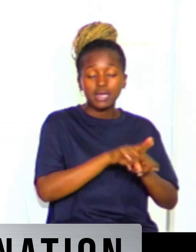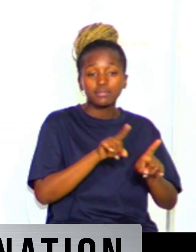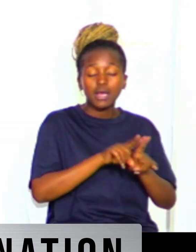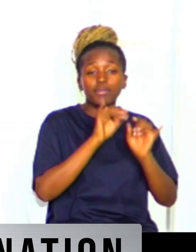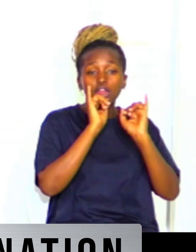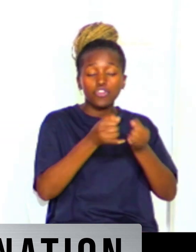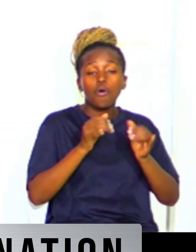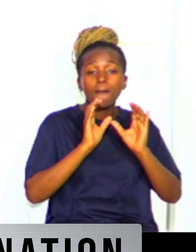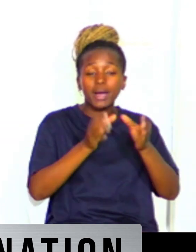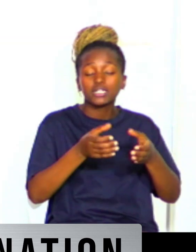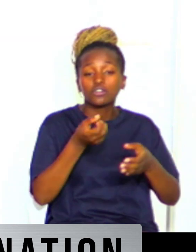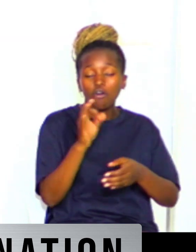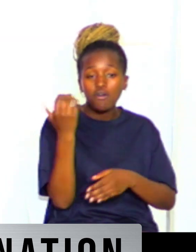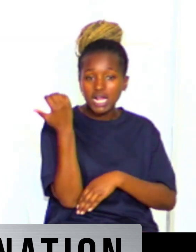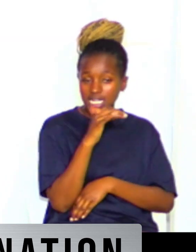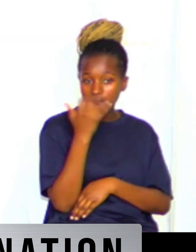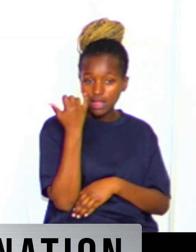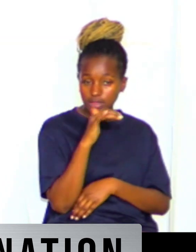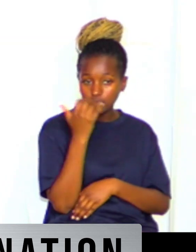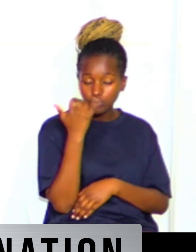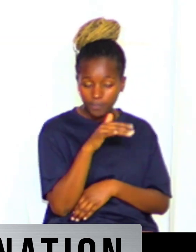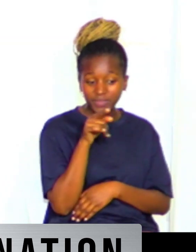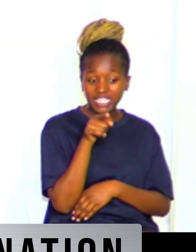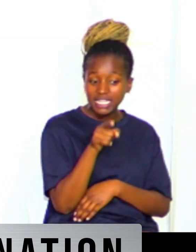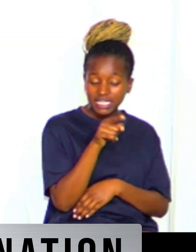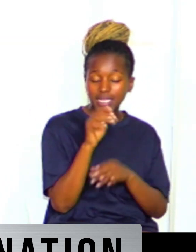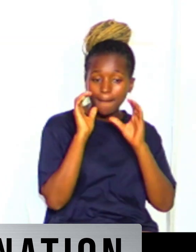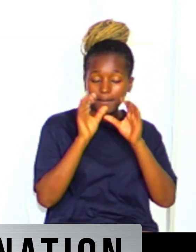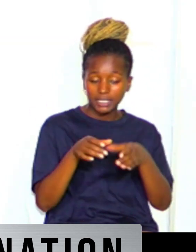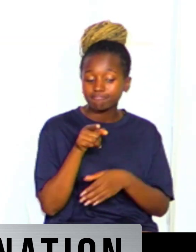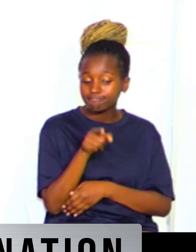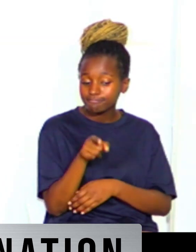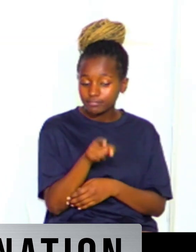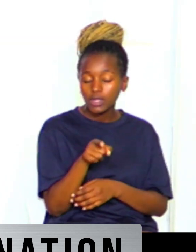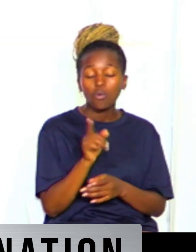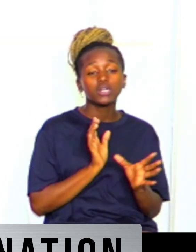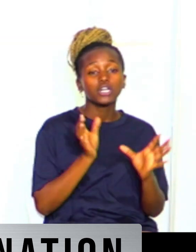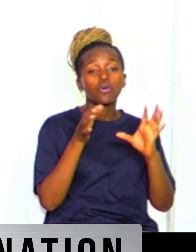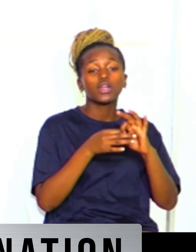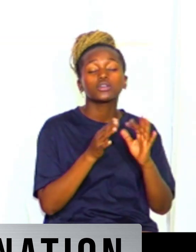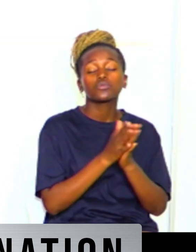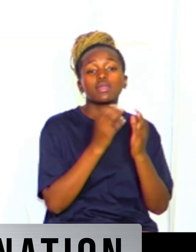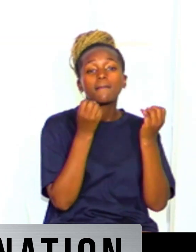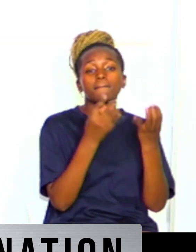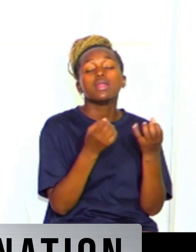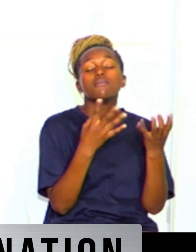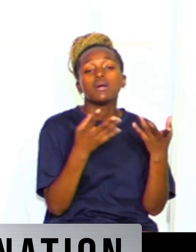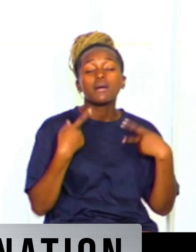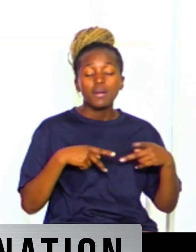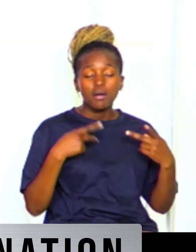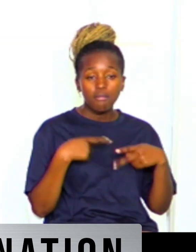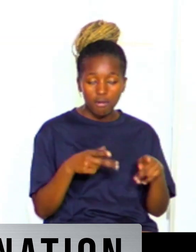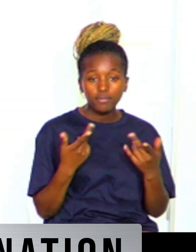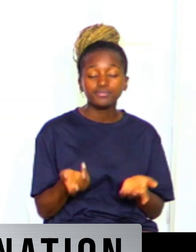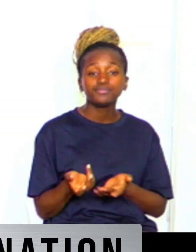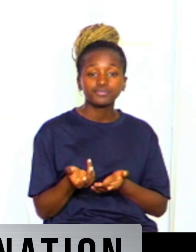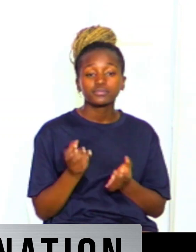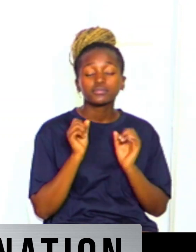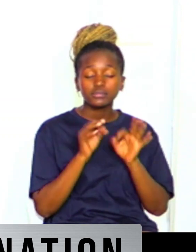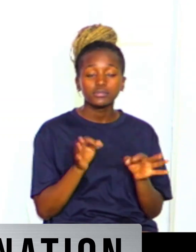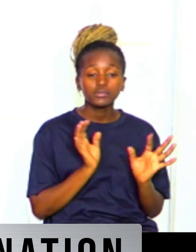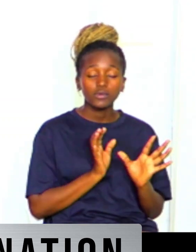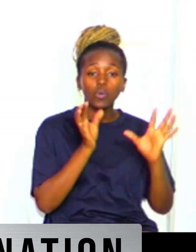Gachagua, which is known as DCP, is going to form a coalition. Coalition.